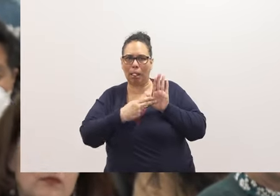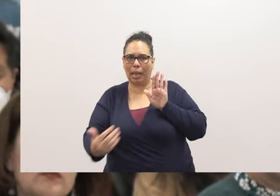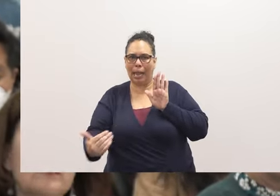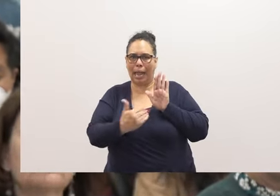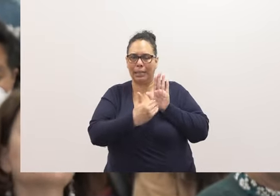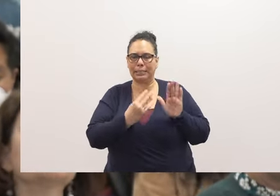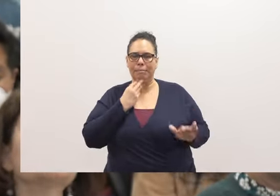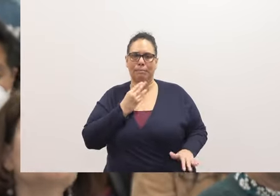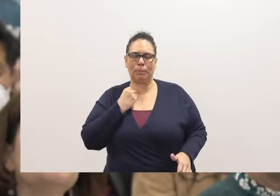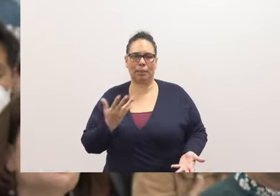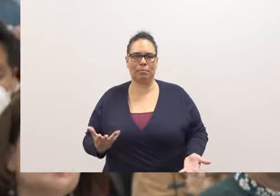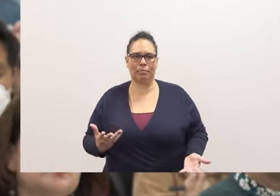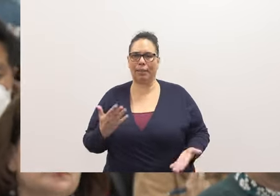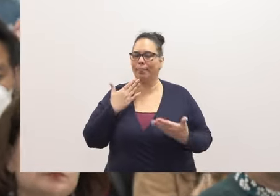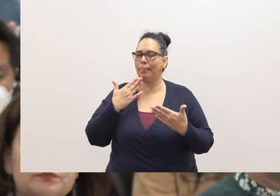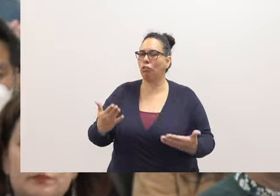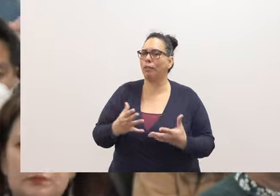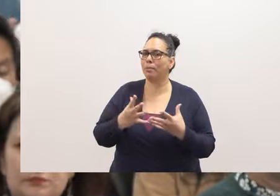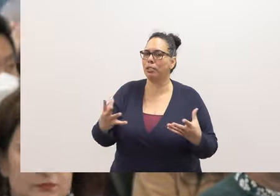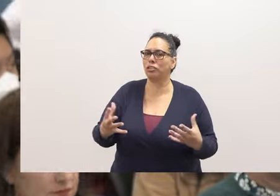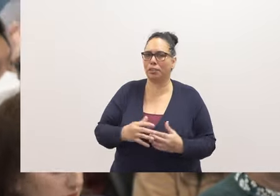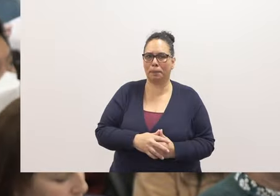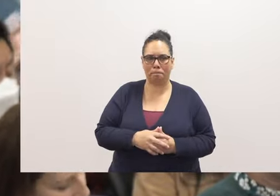thank you very much.